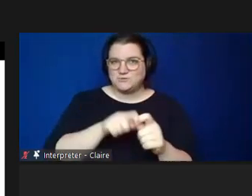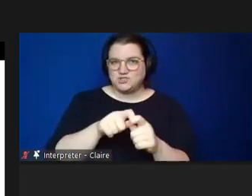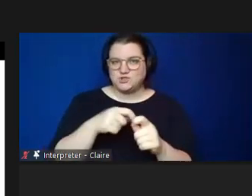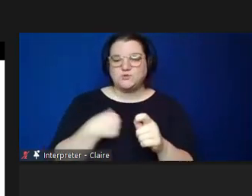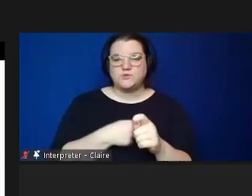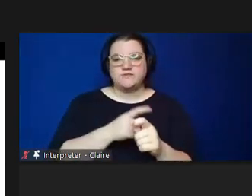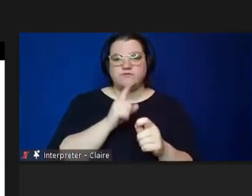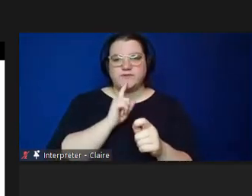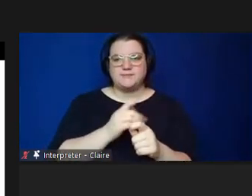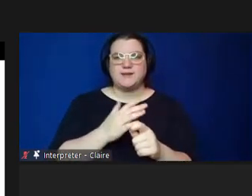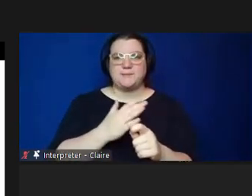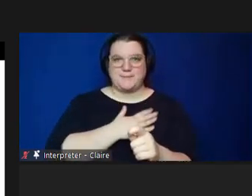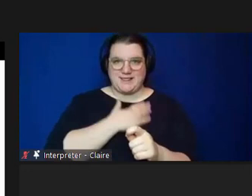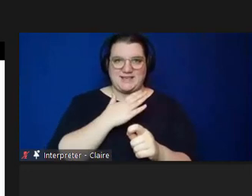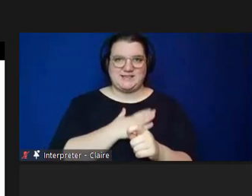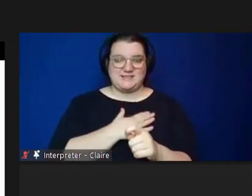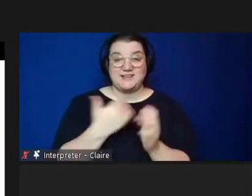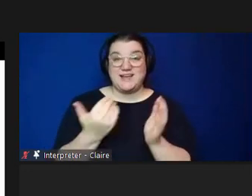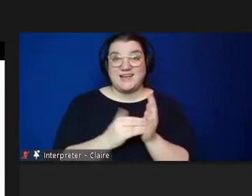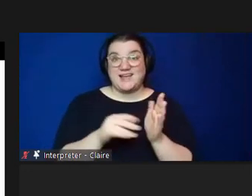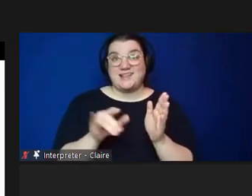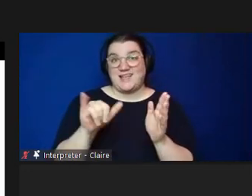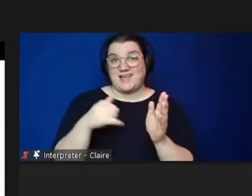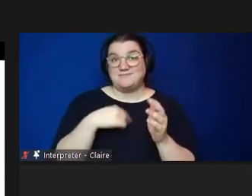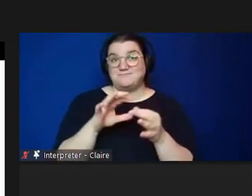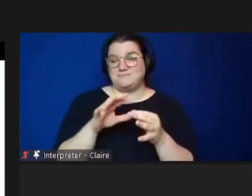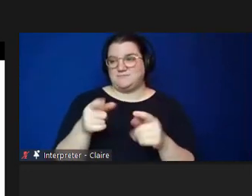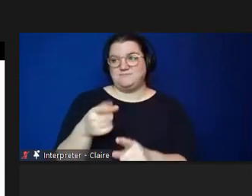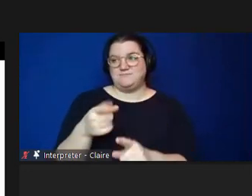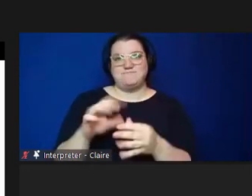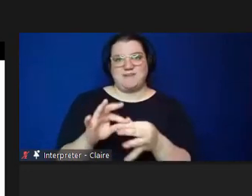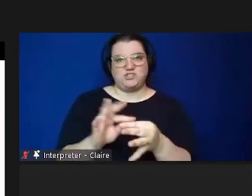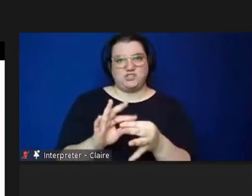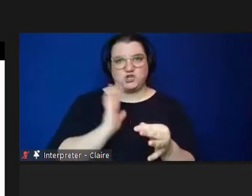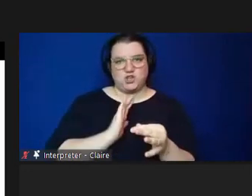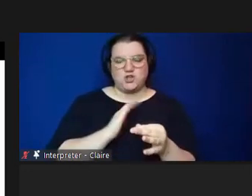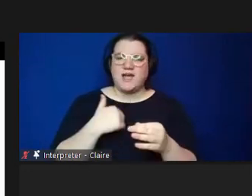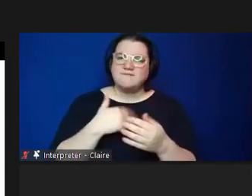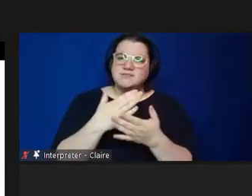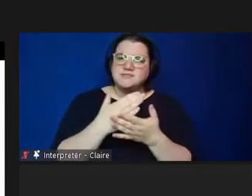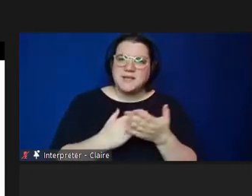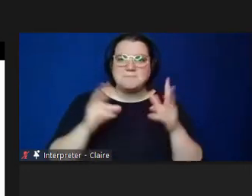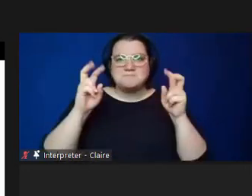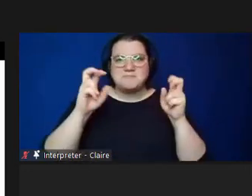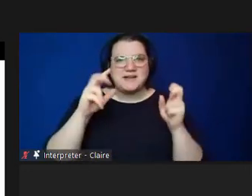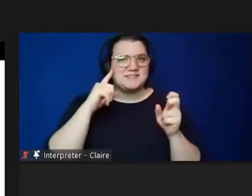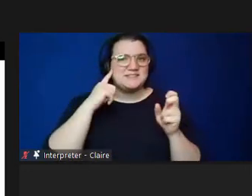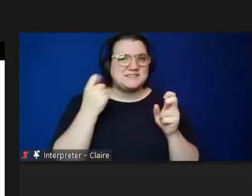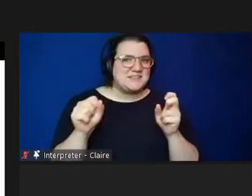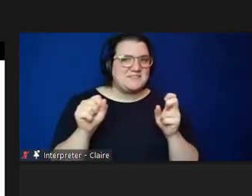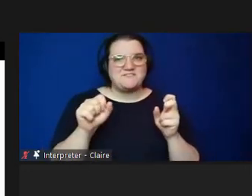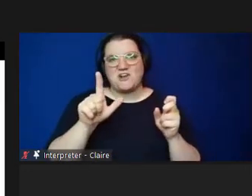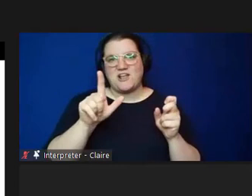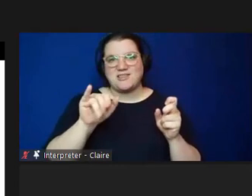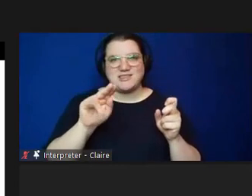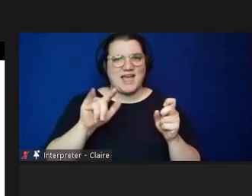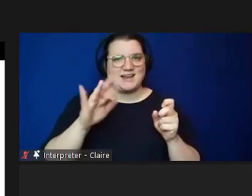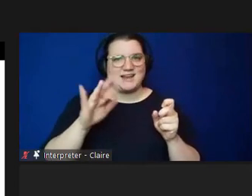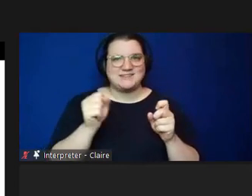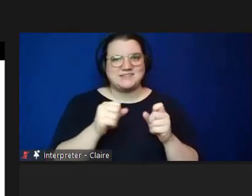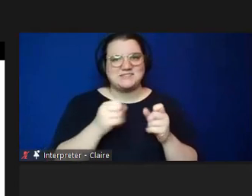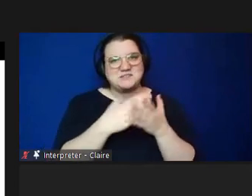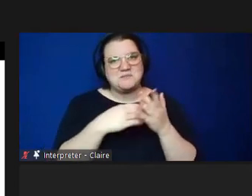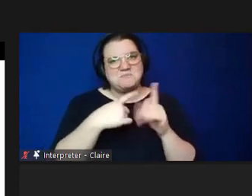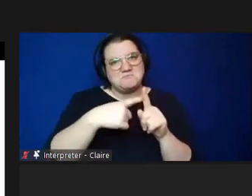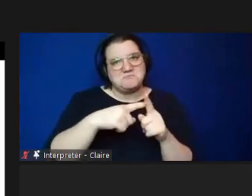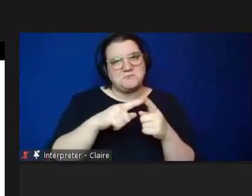been pleased. Again, as was mentioned earlier, there are some silver linings to COVID, we believe. And for Texas, I think it was really being